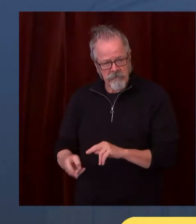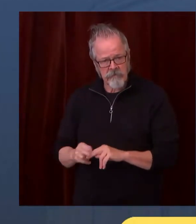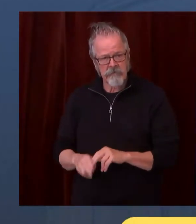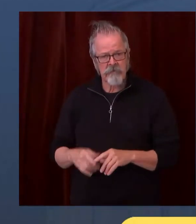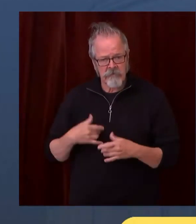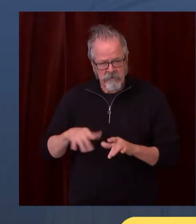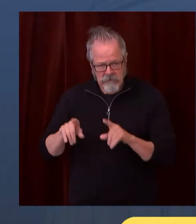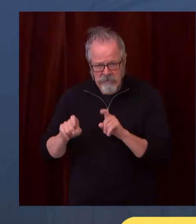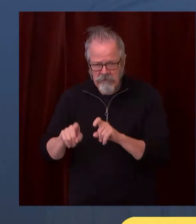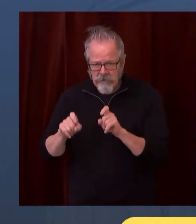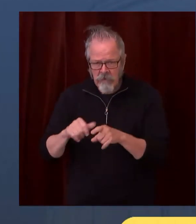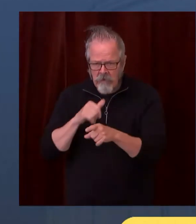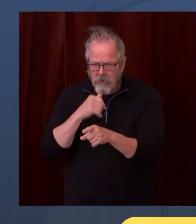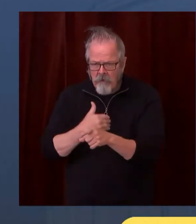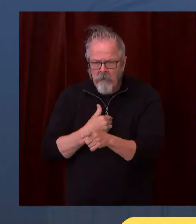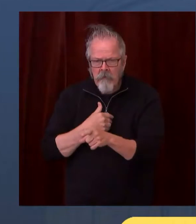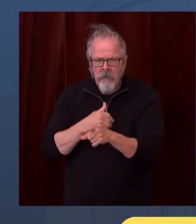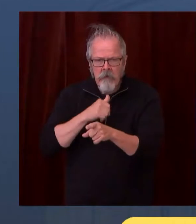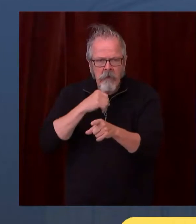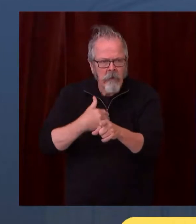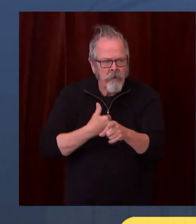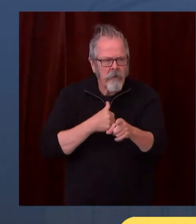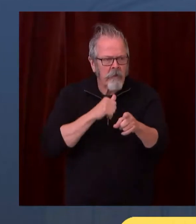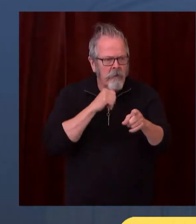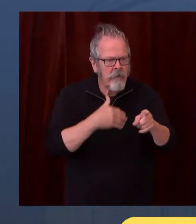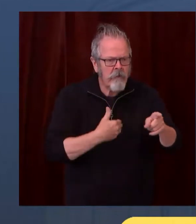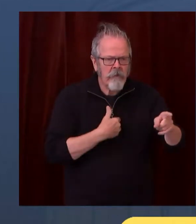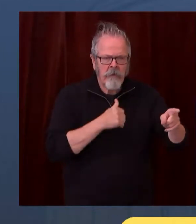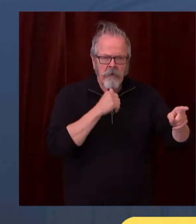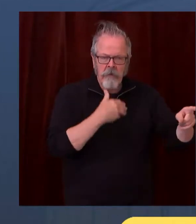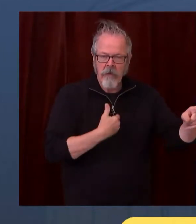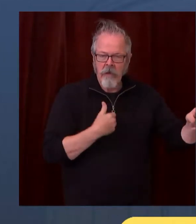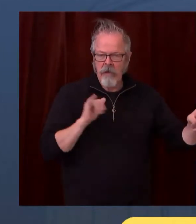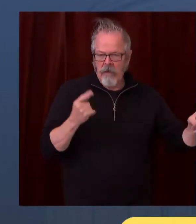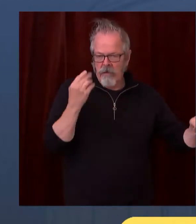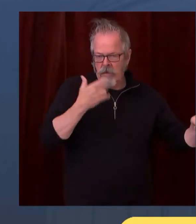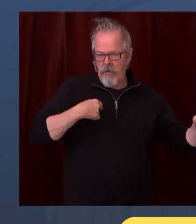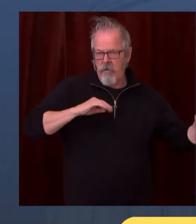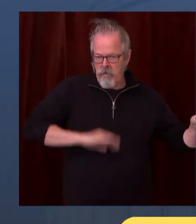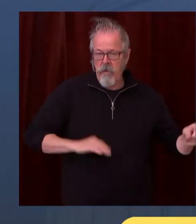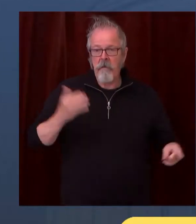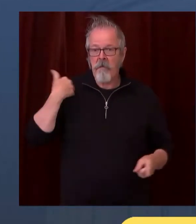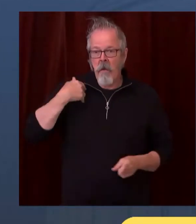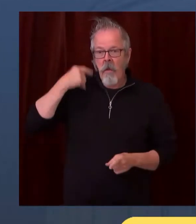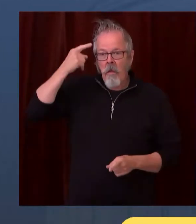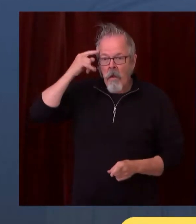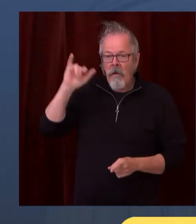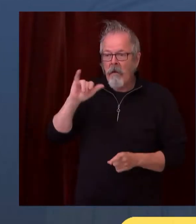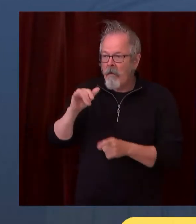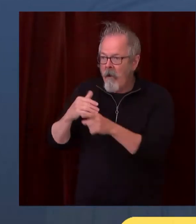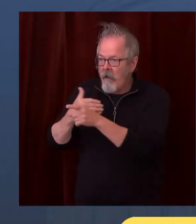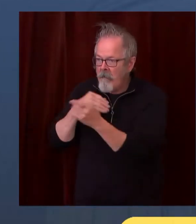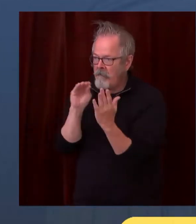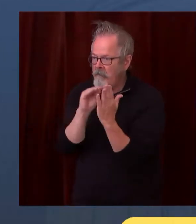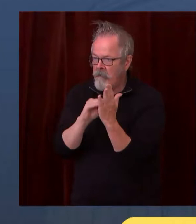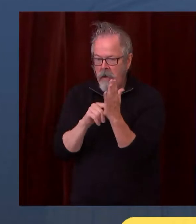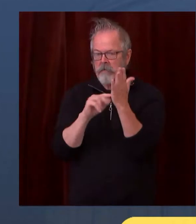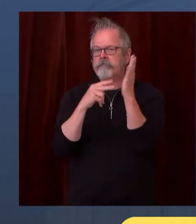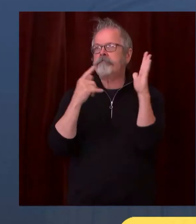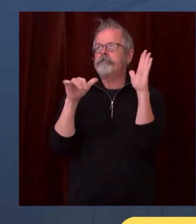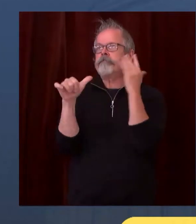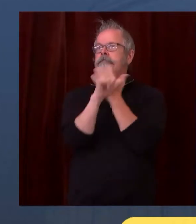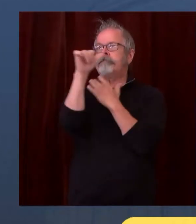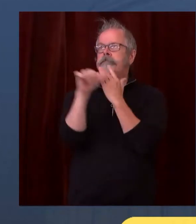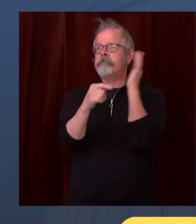also, I think, a very encouraging sign. This is a slide showing the reports of the number of